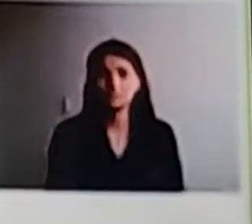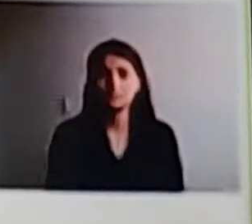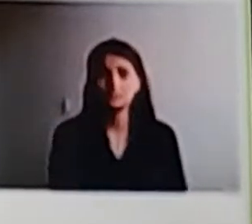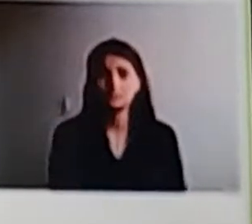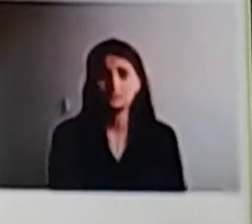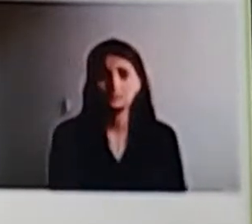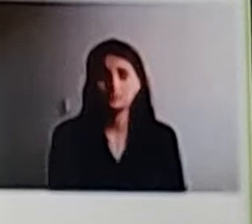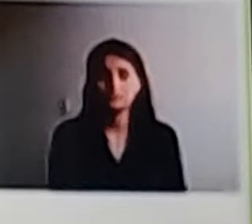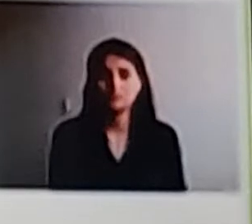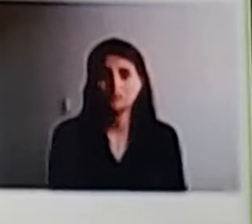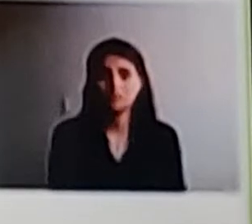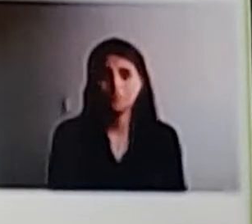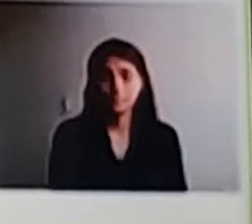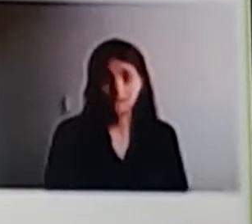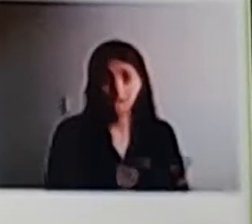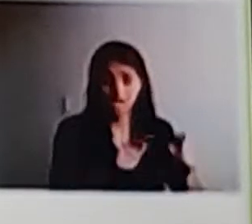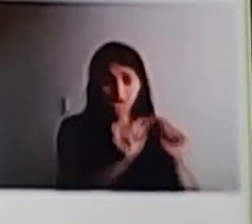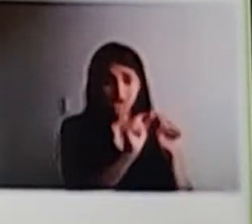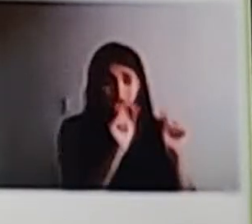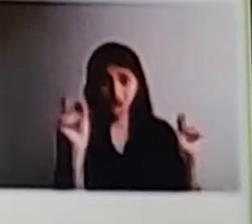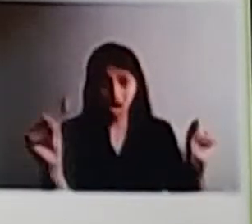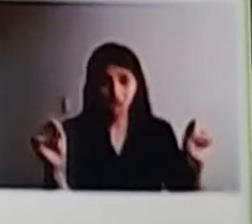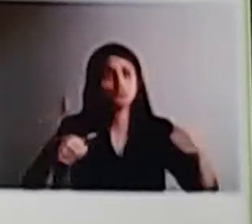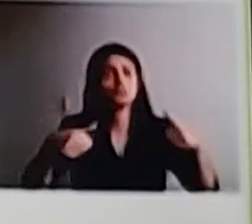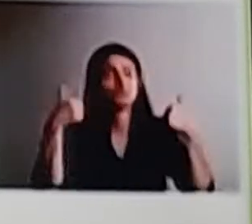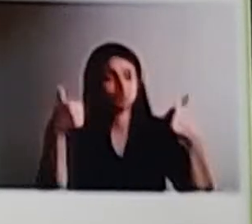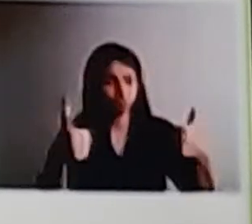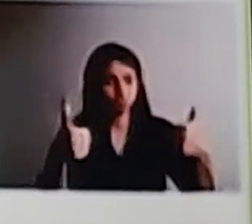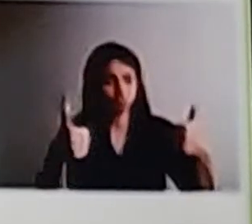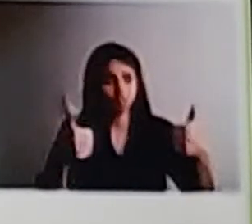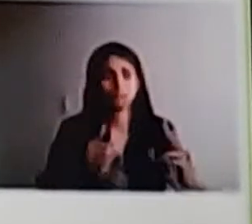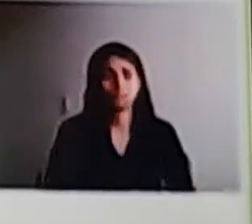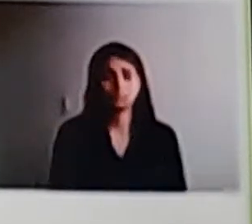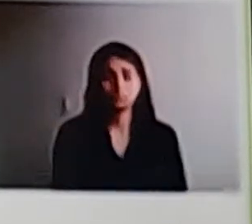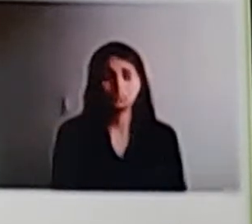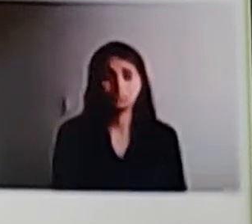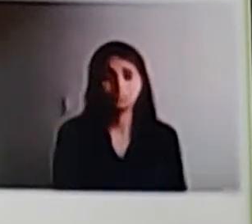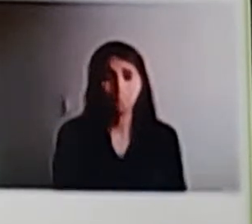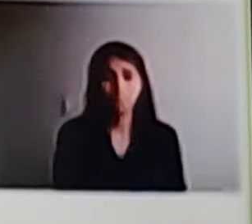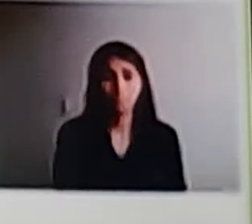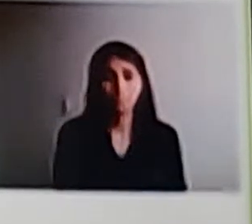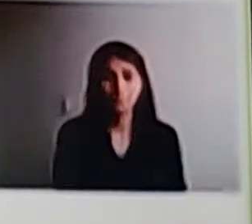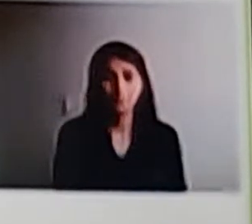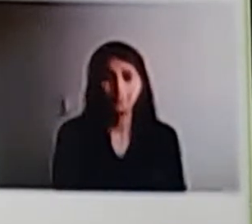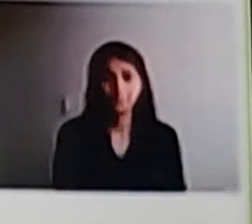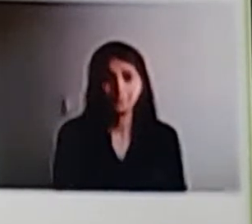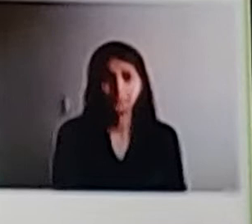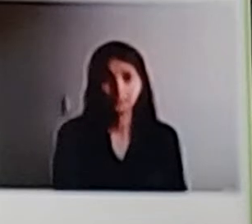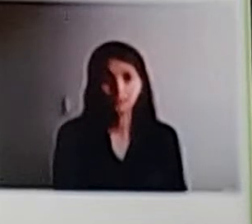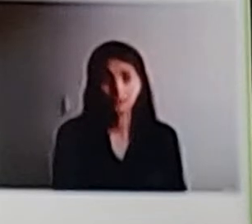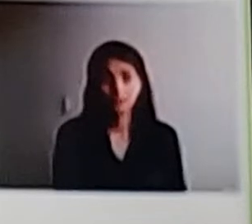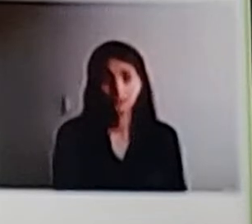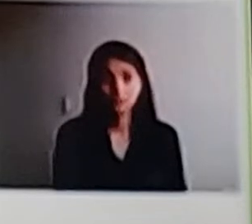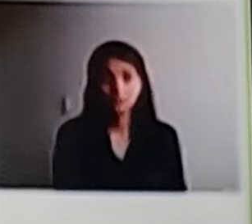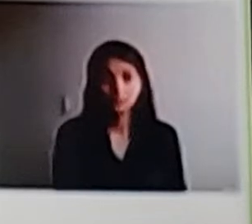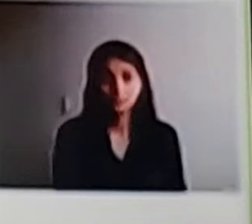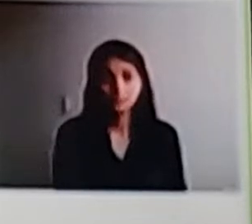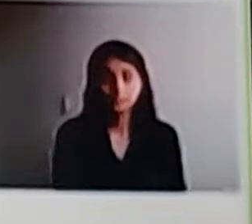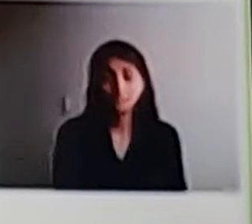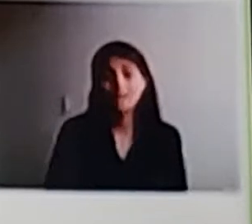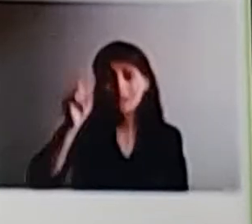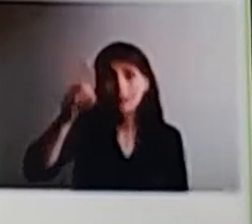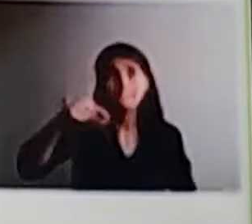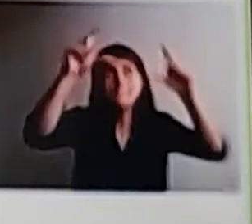showing that this is an exit door, so everybody knows. And the bill also is having lights,